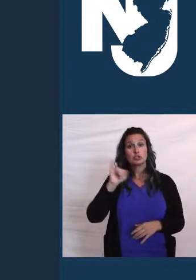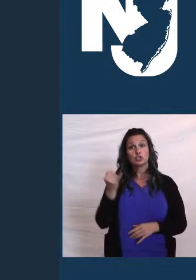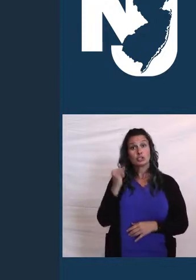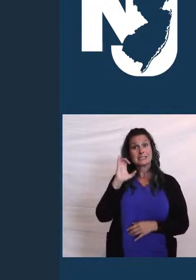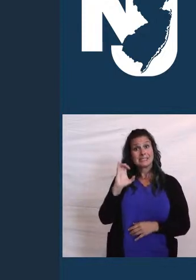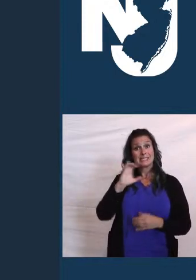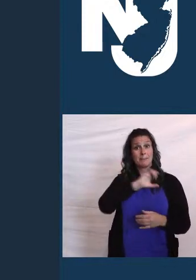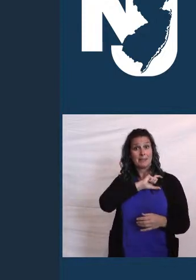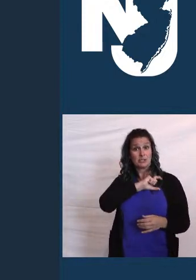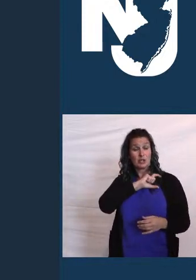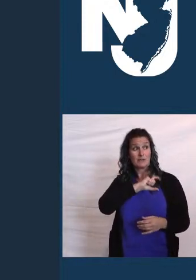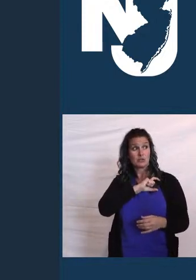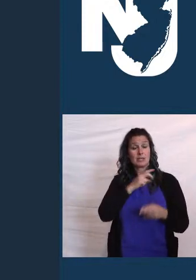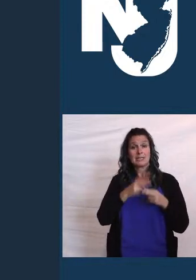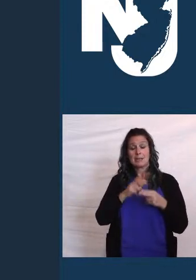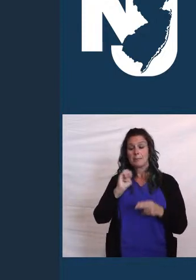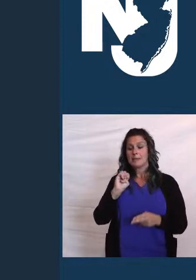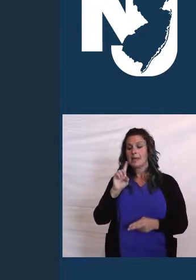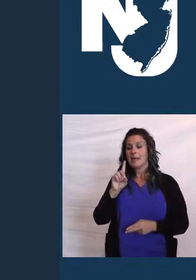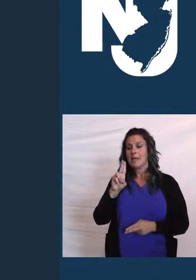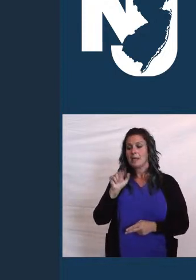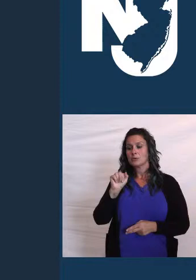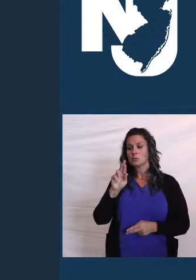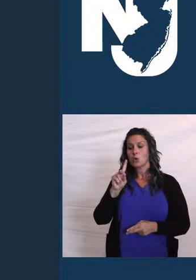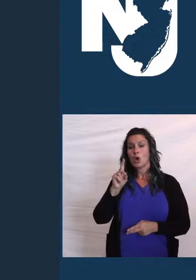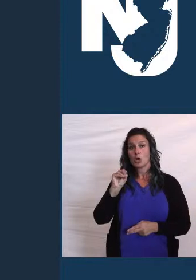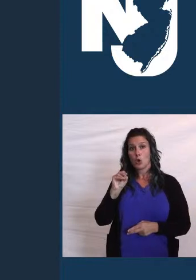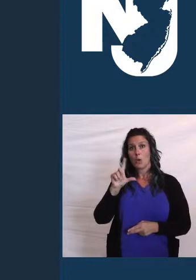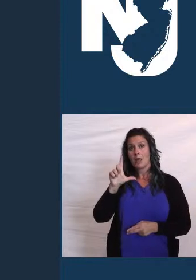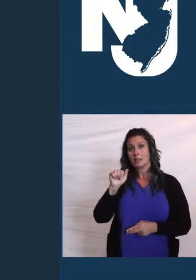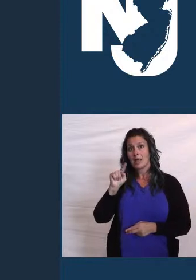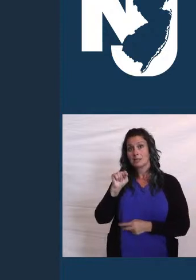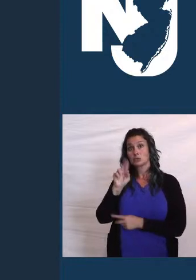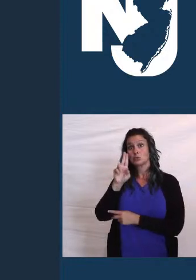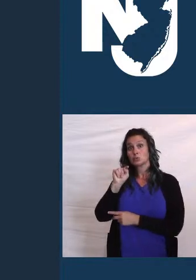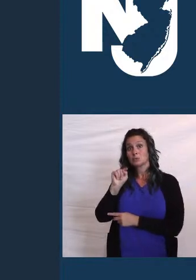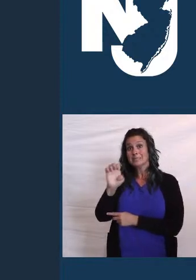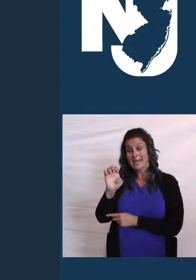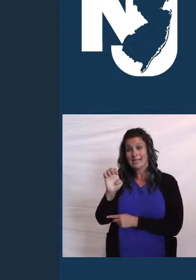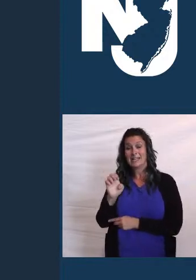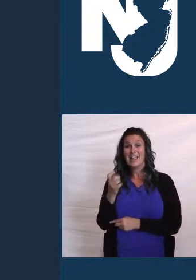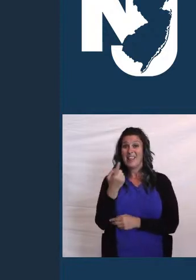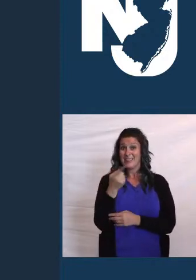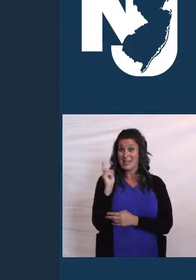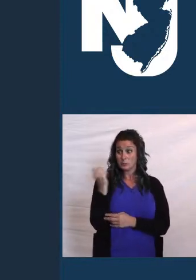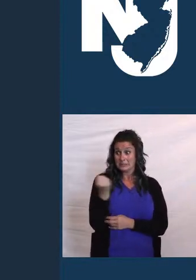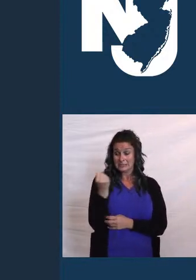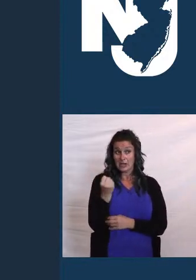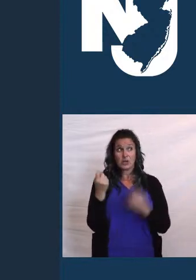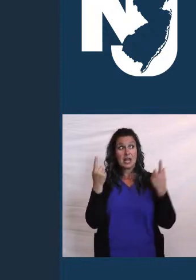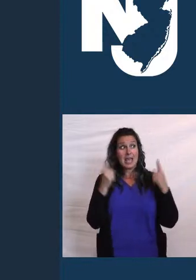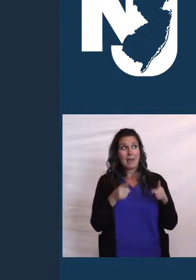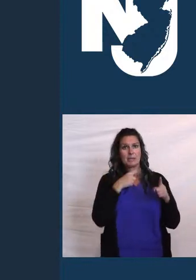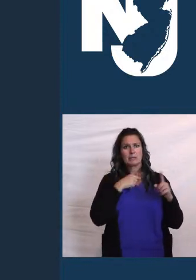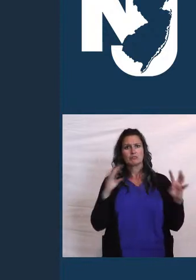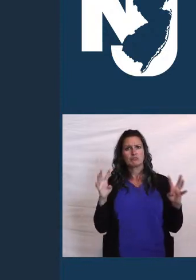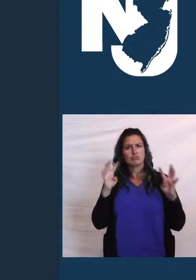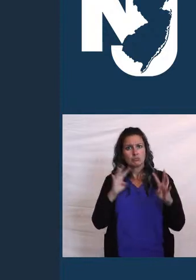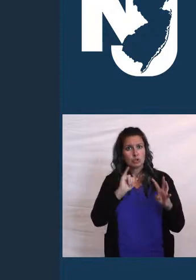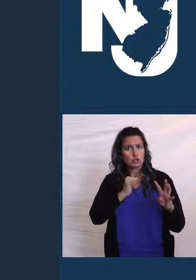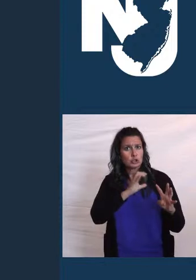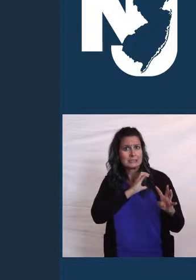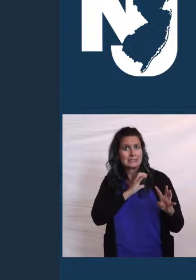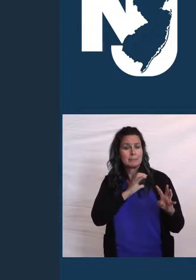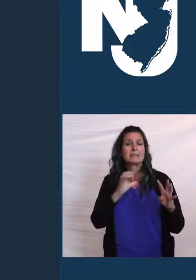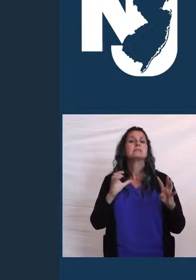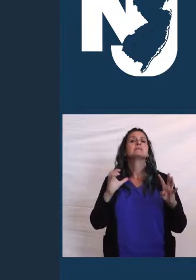Police Officer Eduardo Matute. Last Saturday, Officer Matute was among the members of the Jersey City